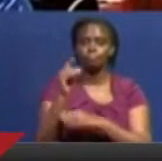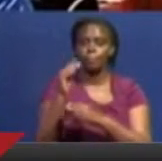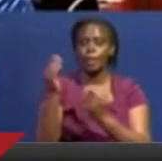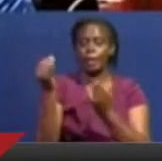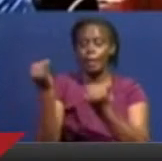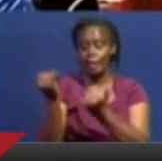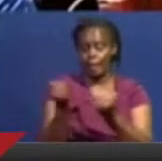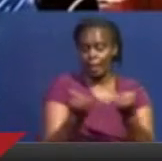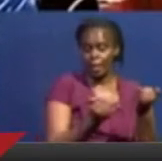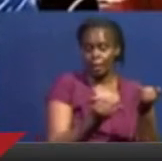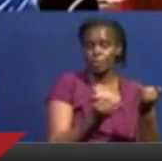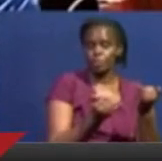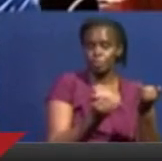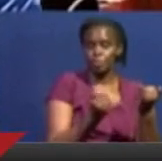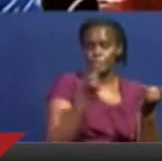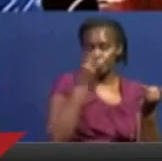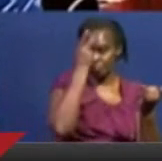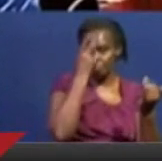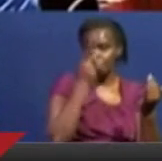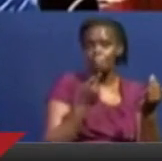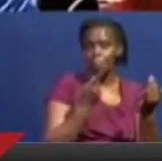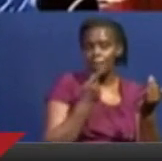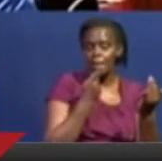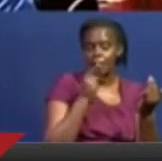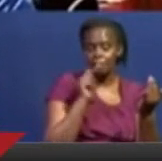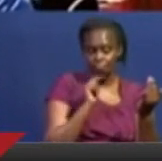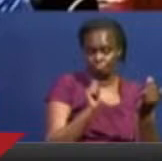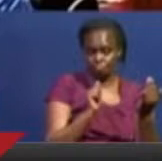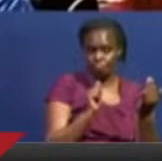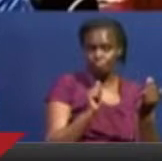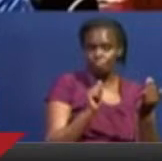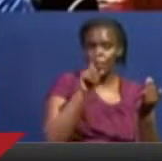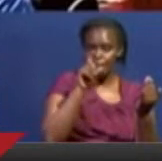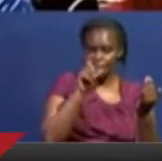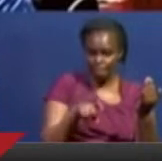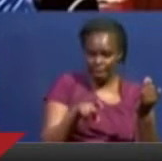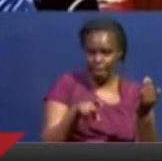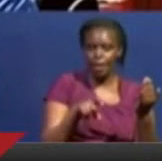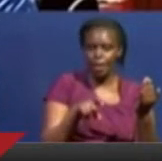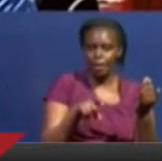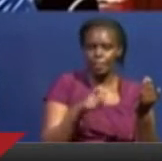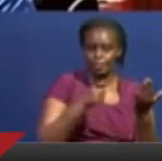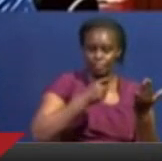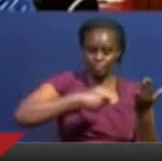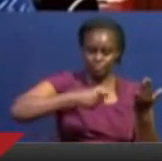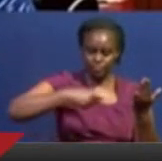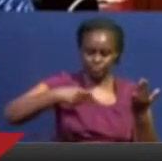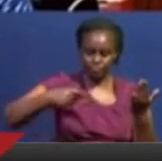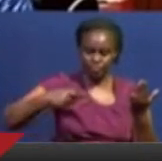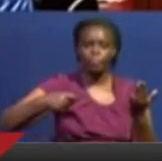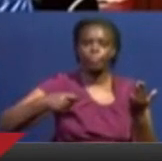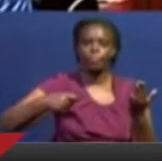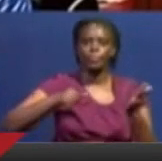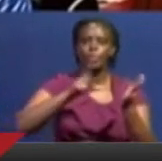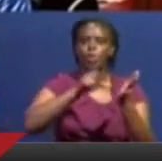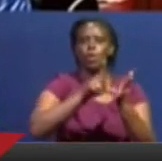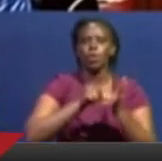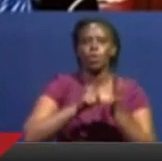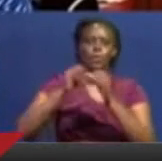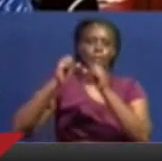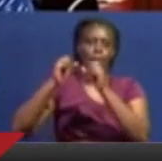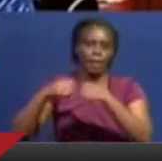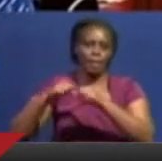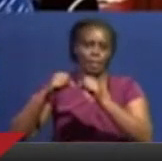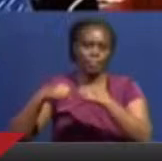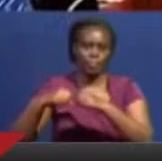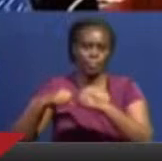requirement that their parents or guardians must be co-signatories to the loans